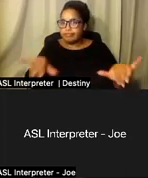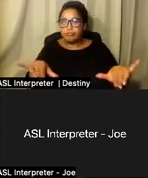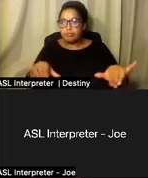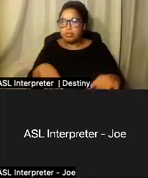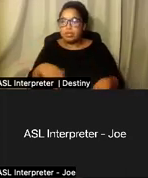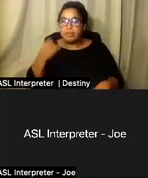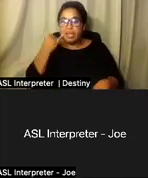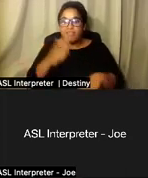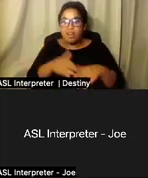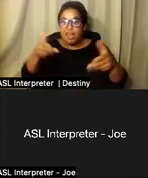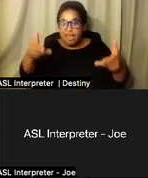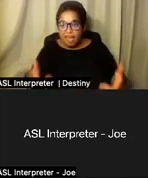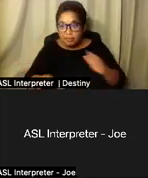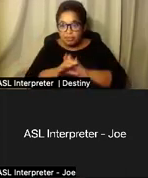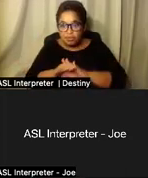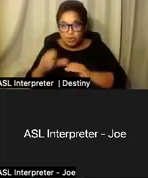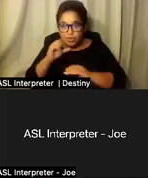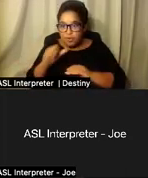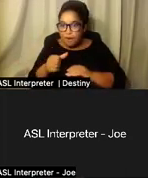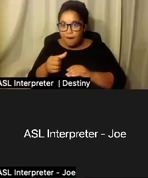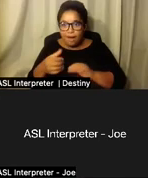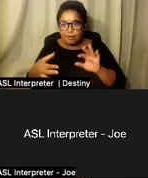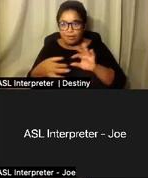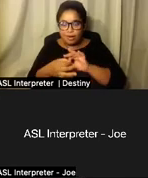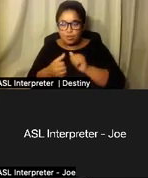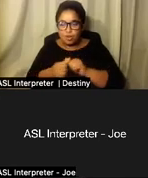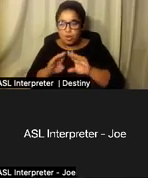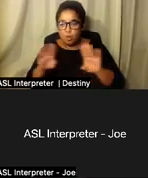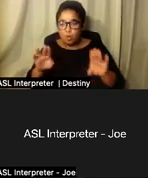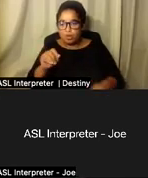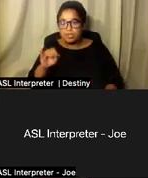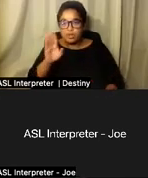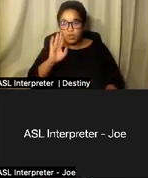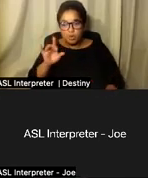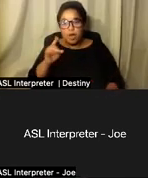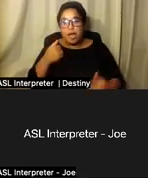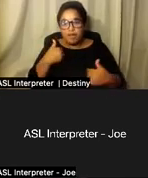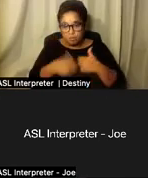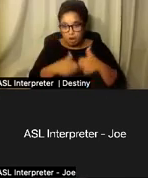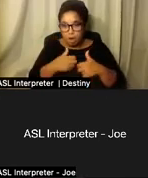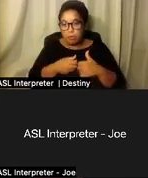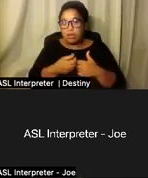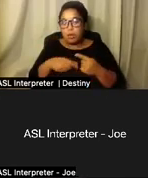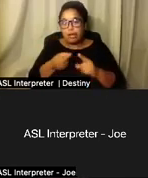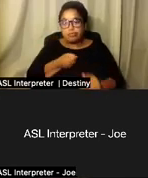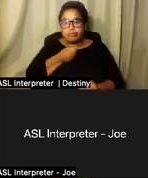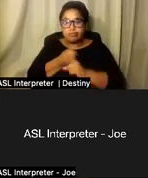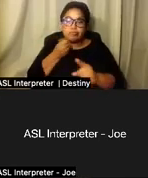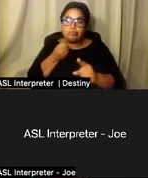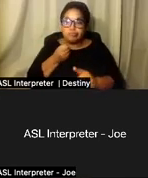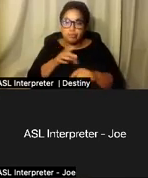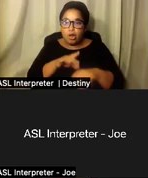on a heavy picture and you didn't hit the wall stud, you're going to have a problem in an earthquake. So I hope that clarifies that. I'm sorry about any